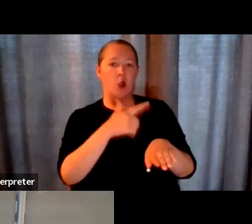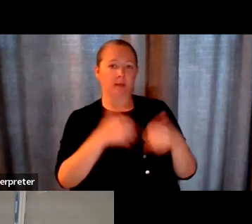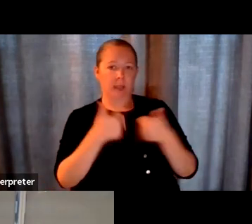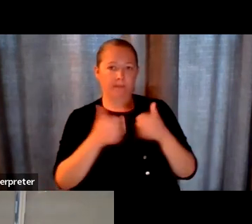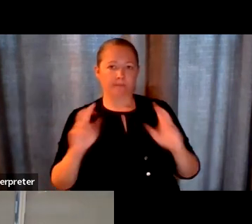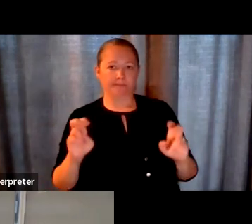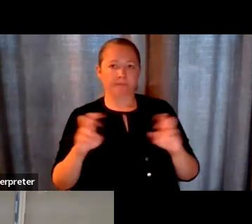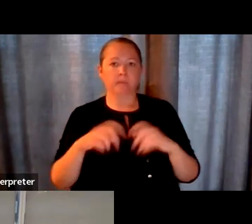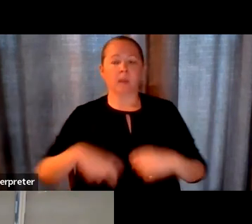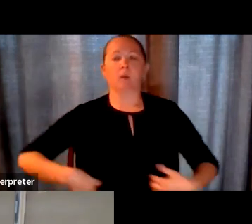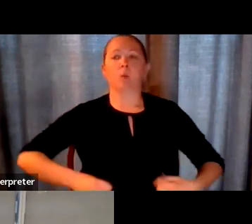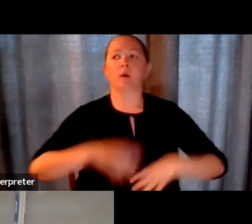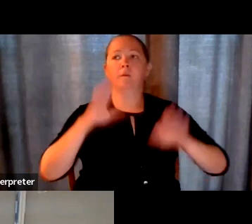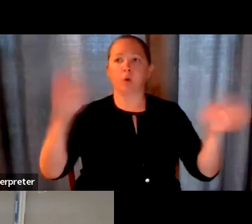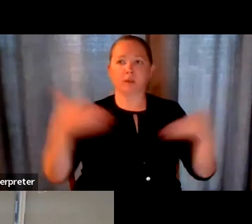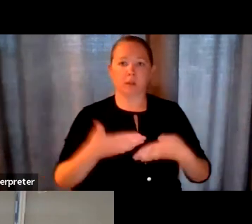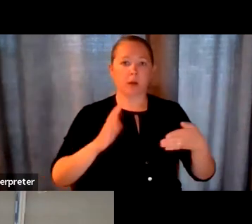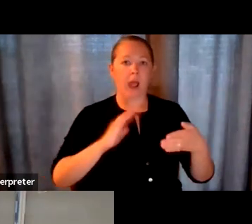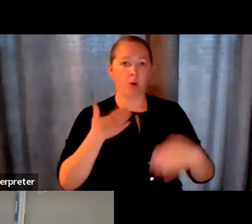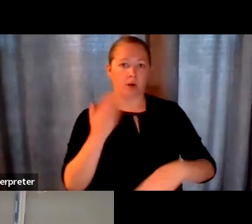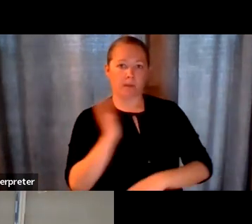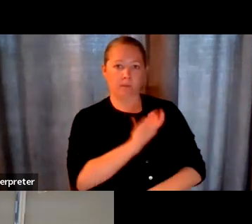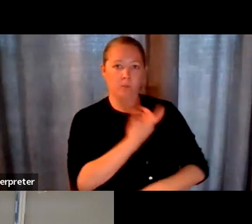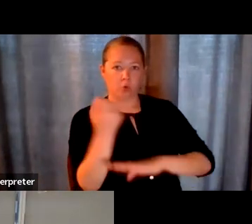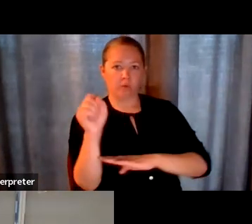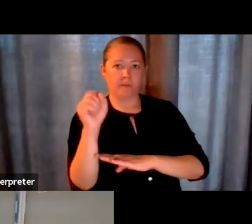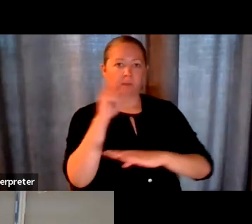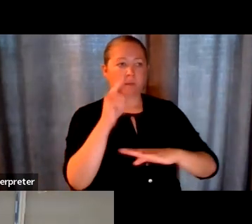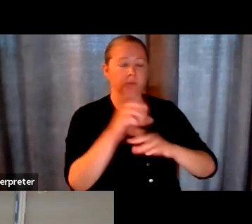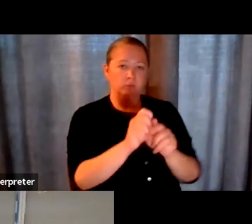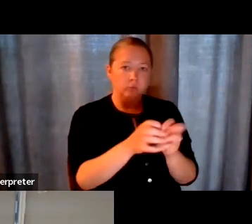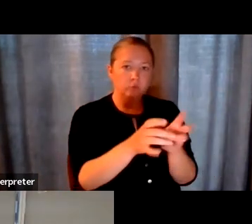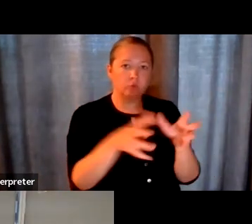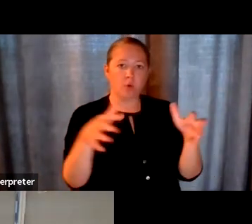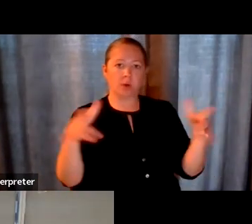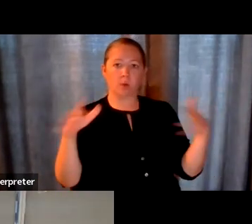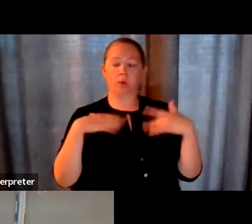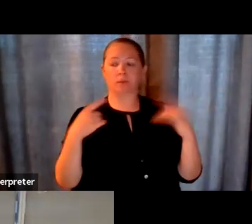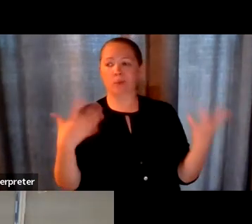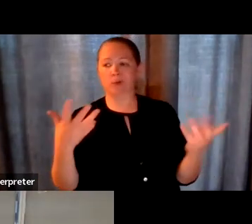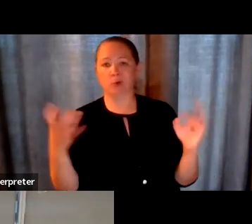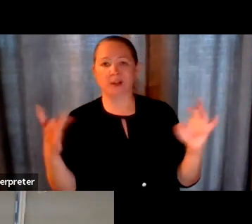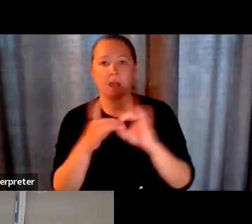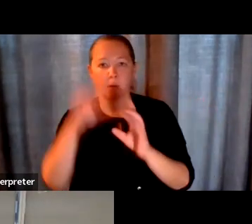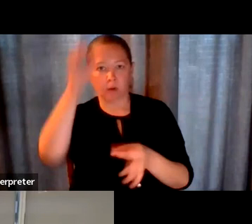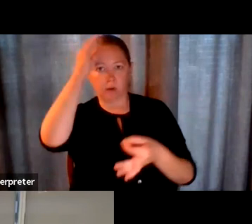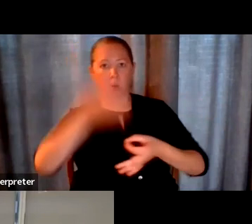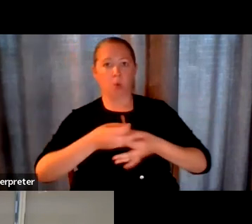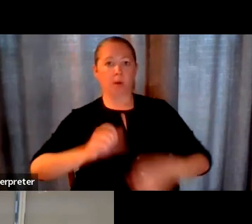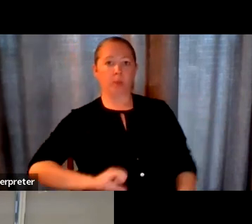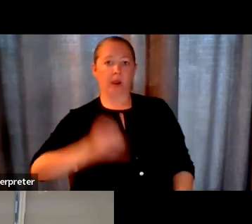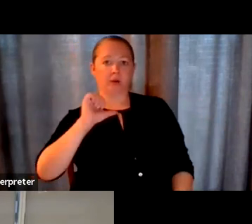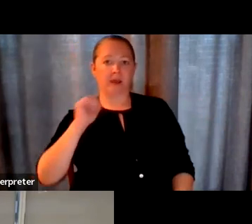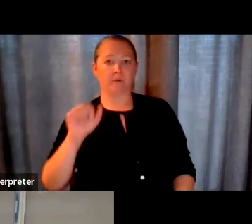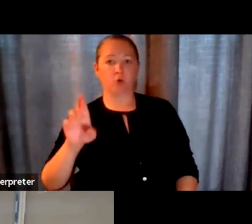on growing our movement. We're focused on reaching faith leaders. And, we're so proud to have Reverend Avilesbernal with us now